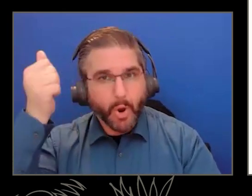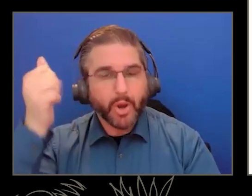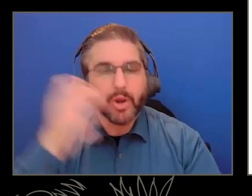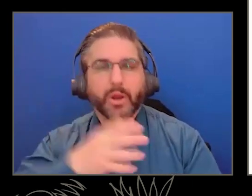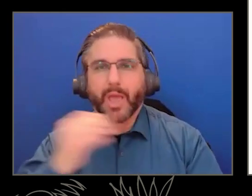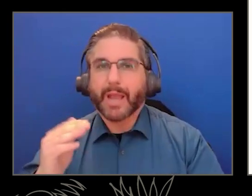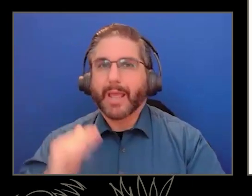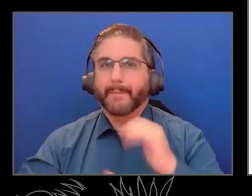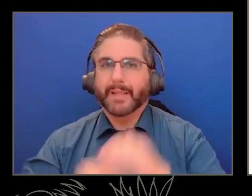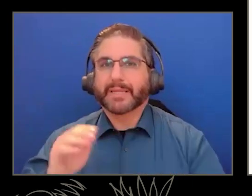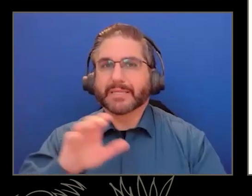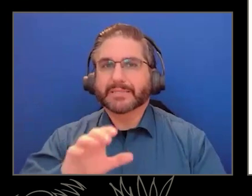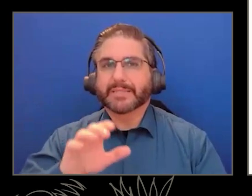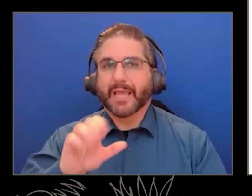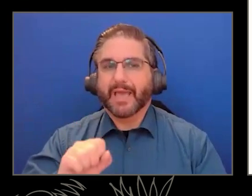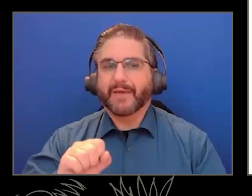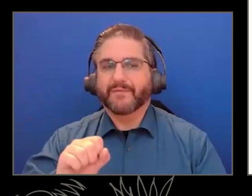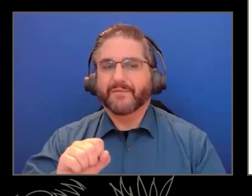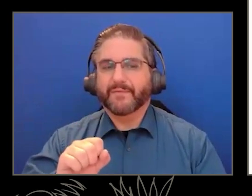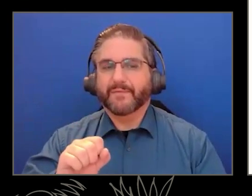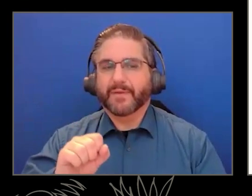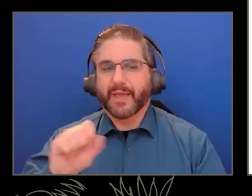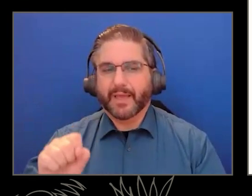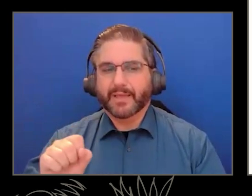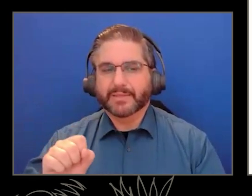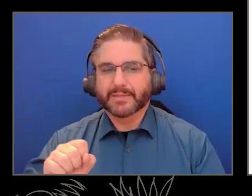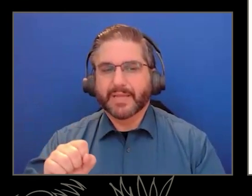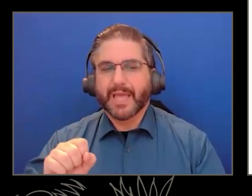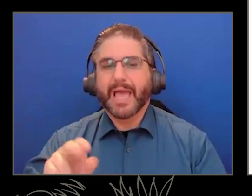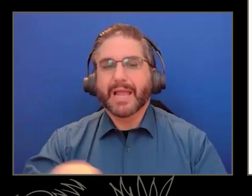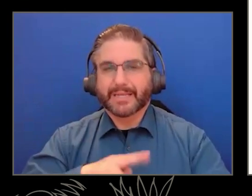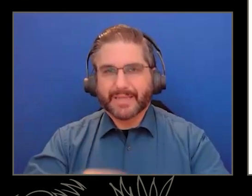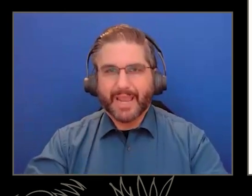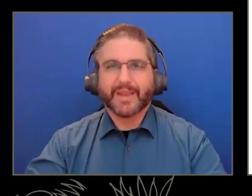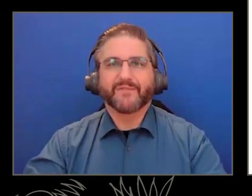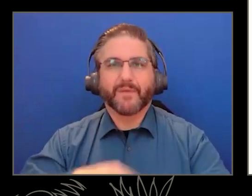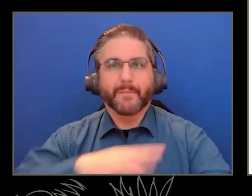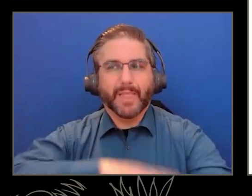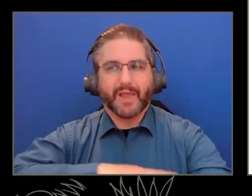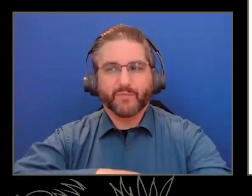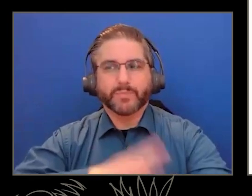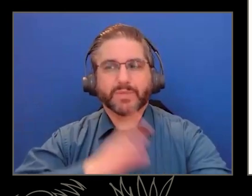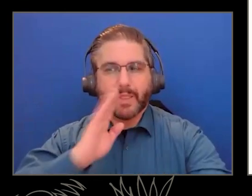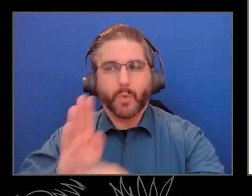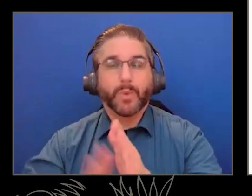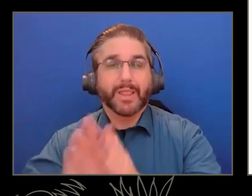building CSS native platforms that evolve with modern React.